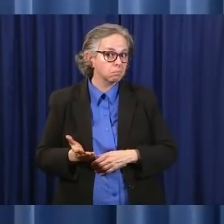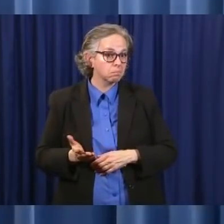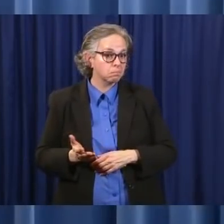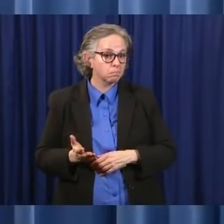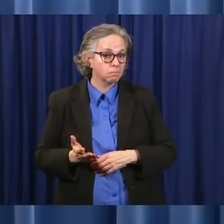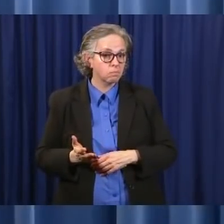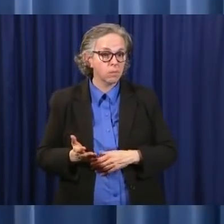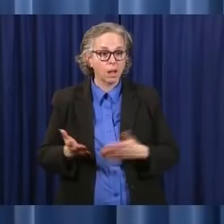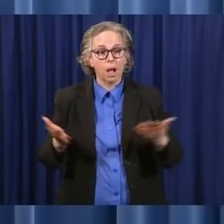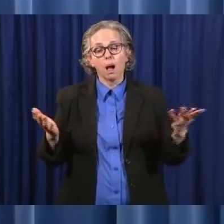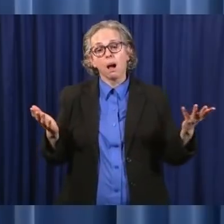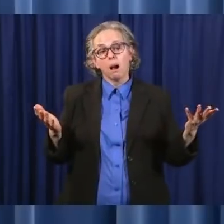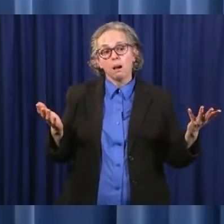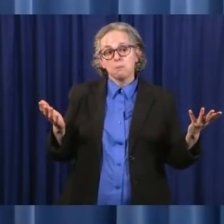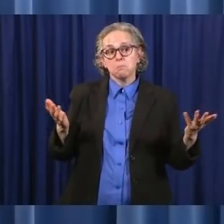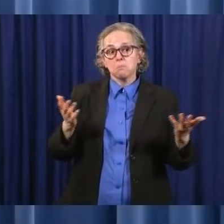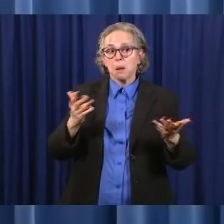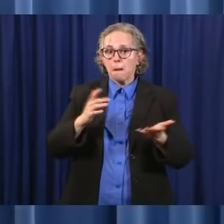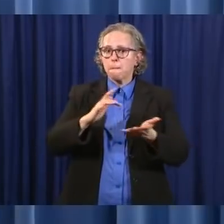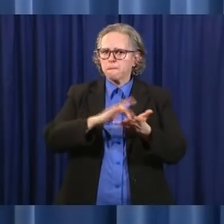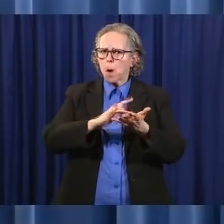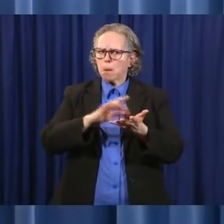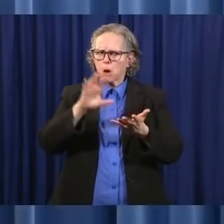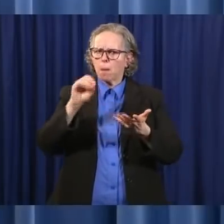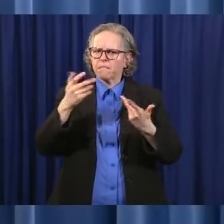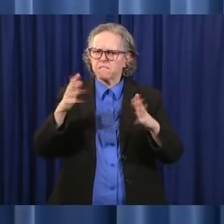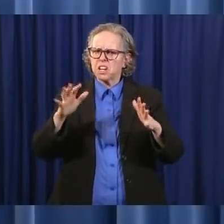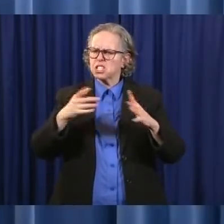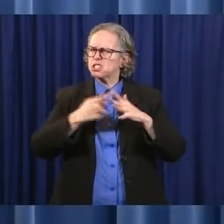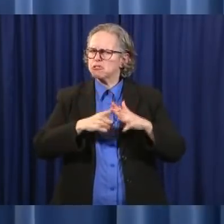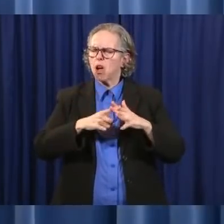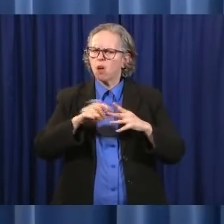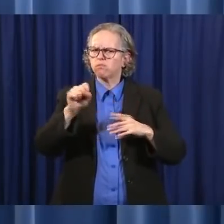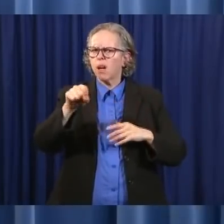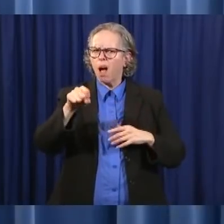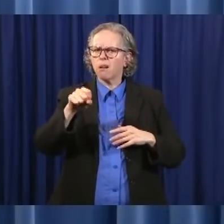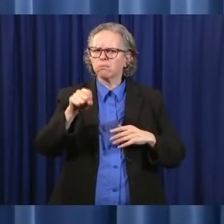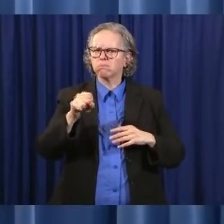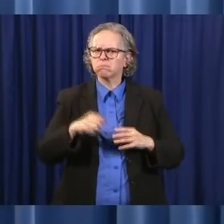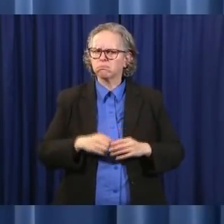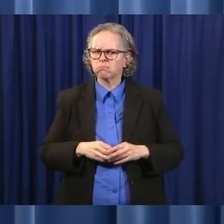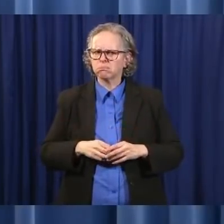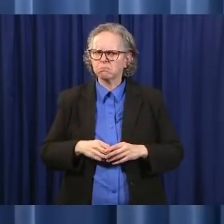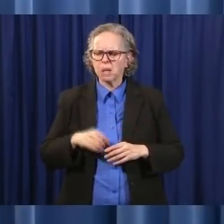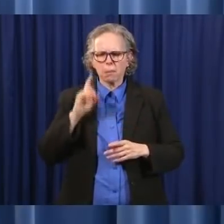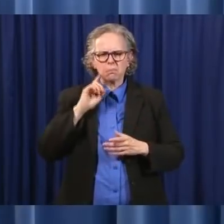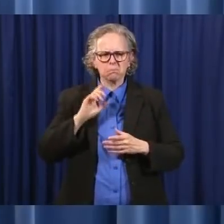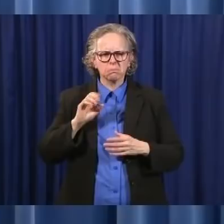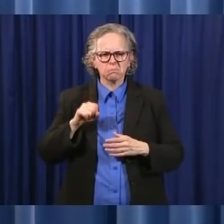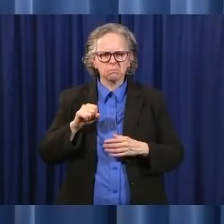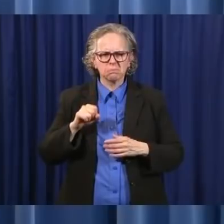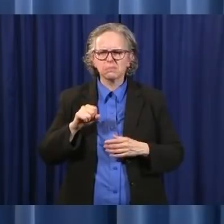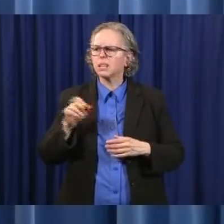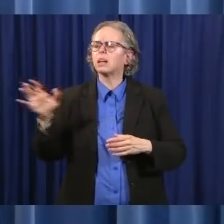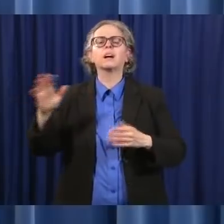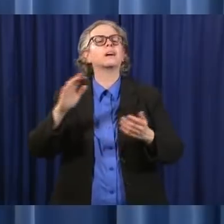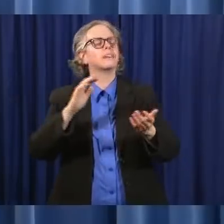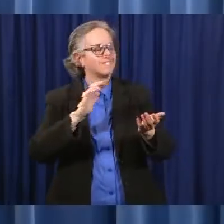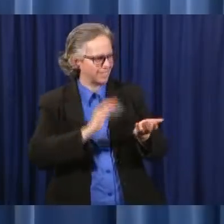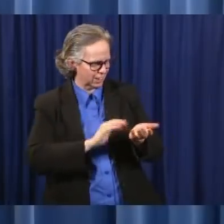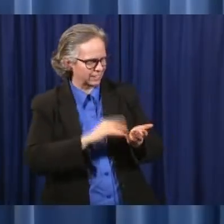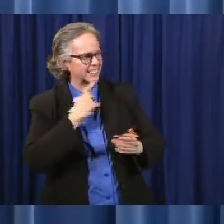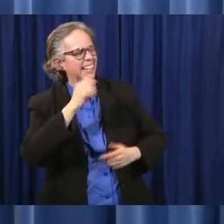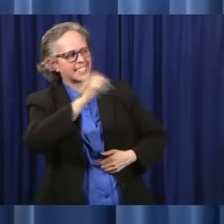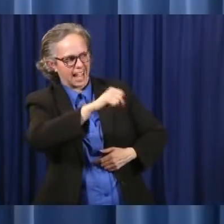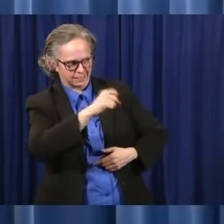Well, I think some of the pharmacy companies have already started to do that. Aren't you seeing some of that? I think that's look, in existence. Yep. You know, that's some